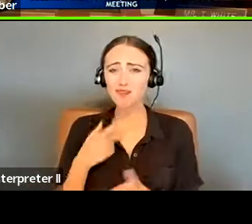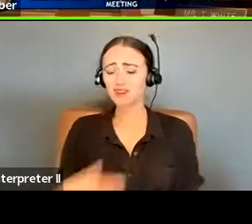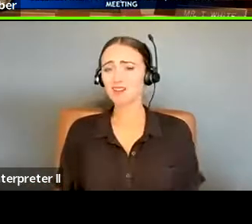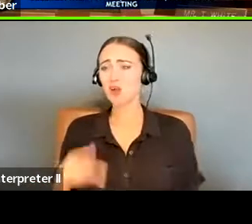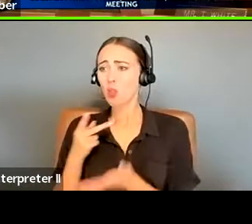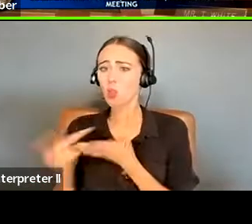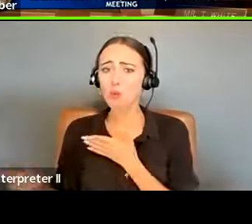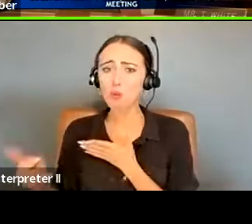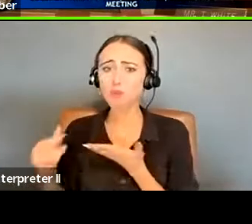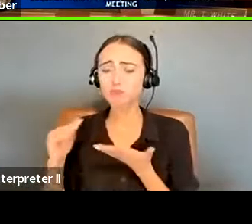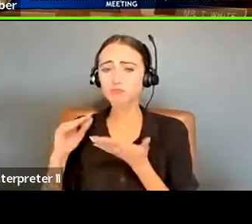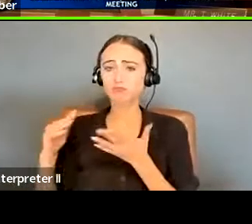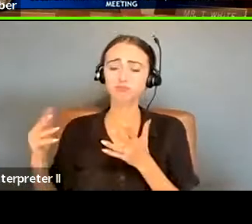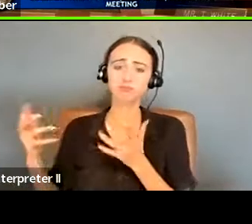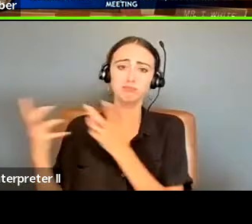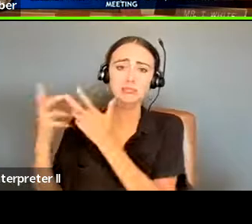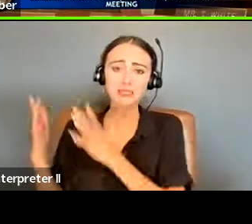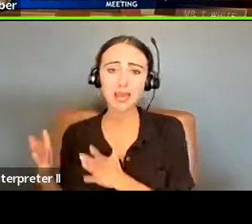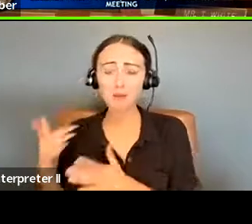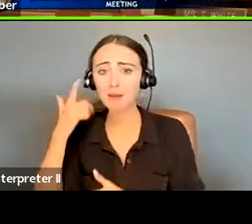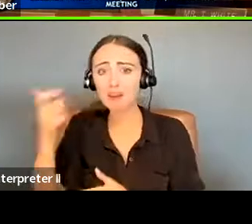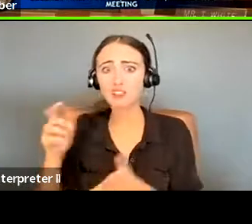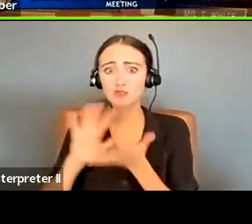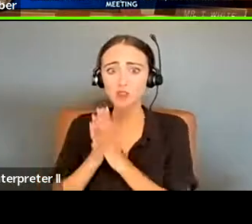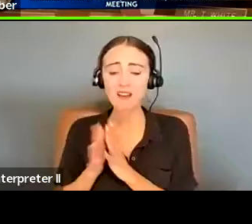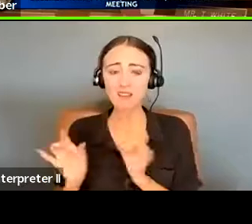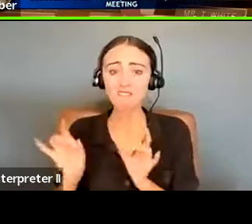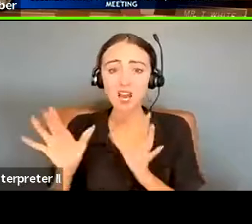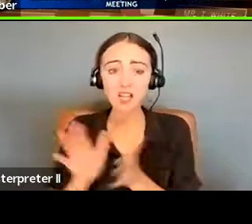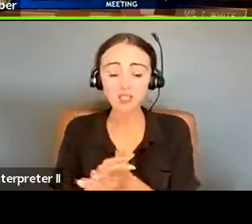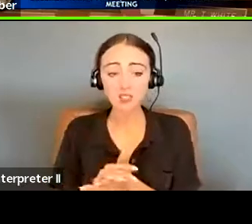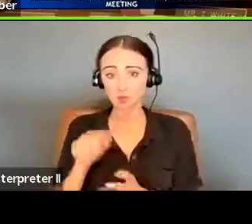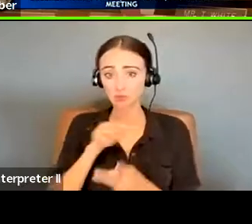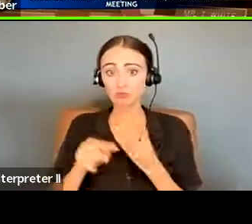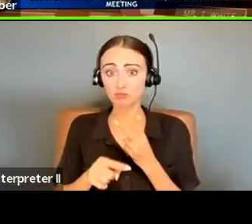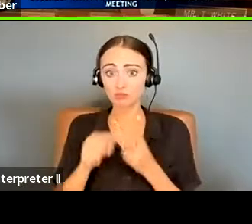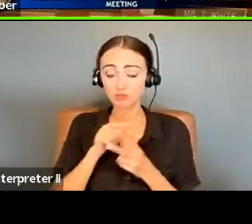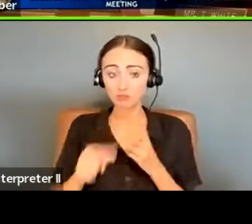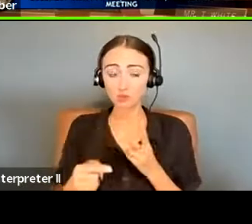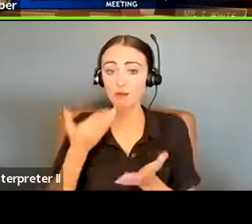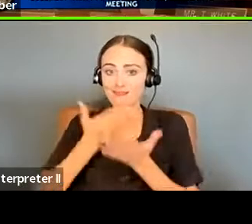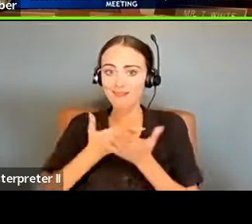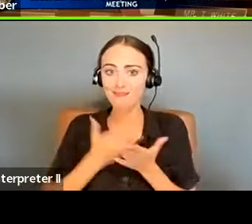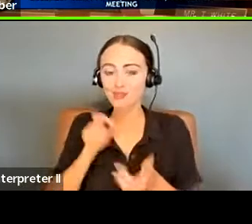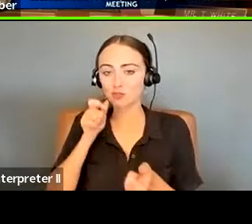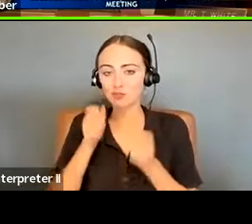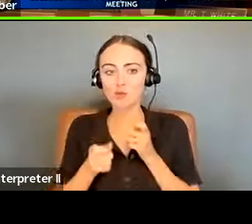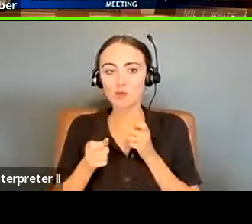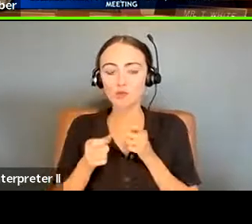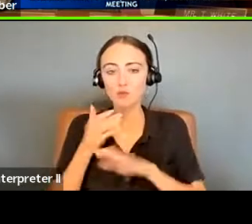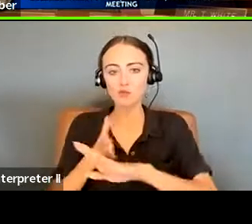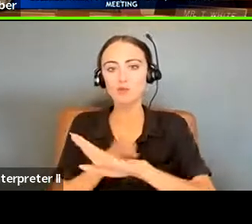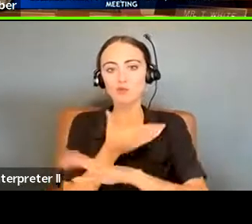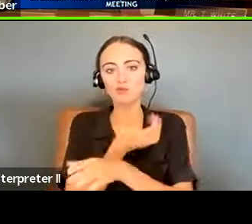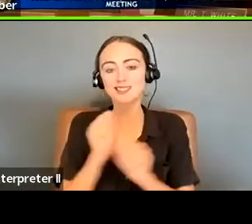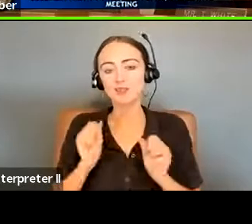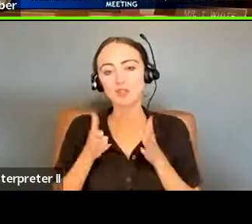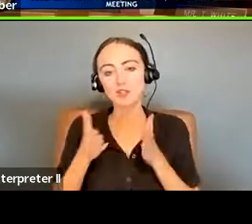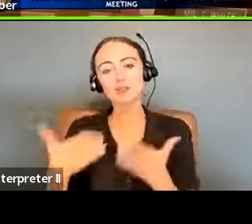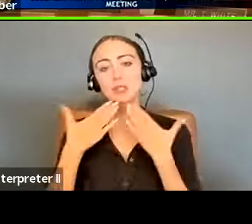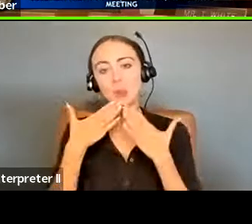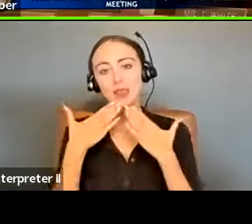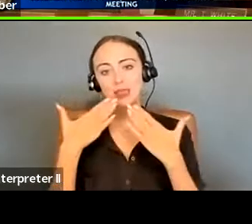traffic violence, and today I'm looking forward to supporting 2 evidence-based reforms that will make our streets safer for everyone. So thank you very